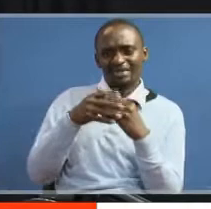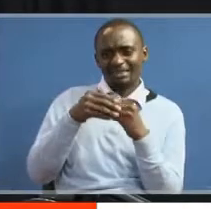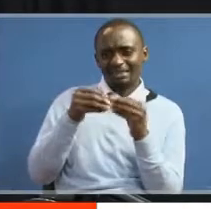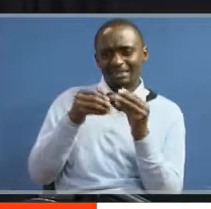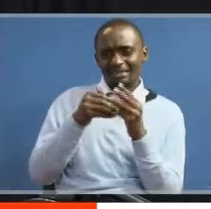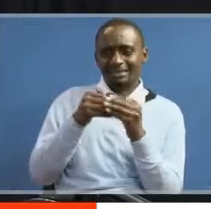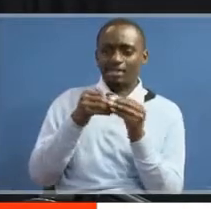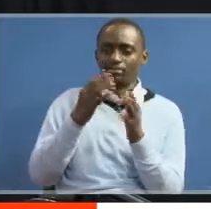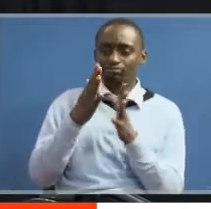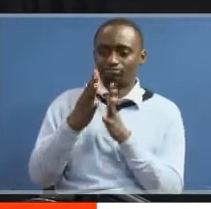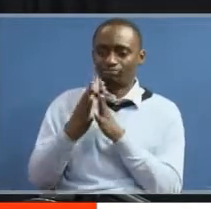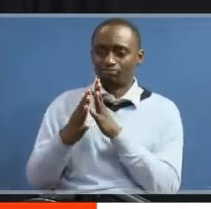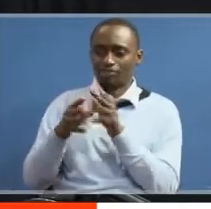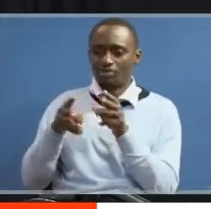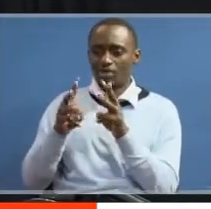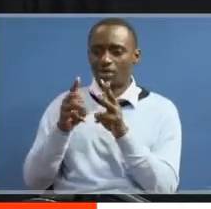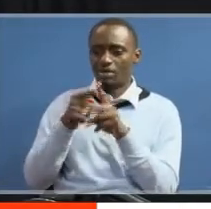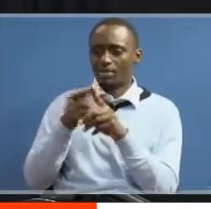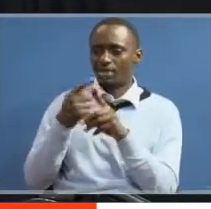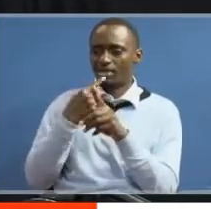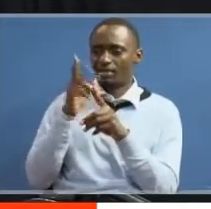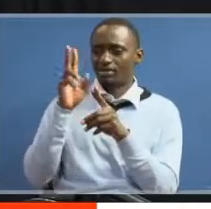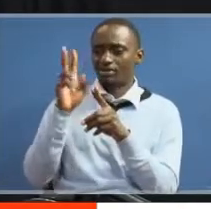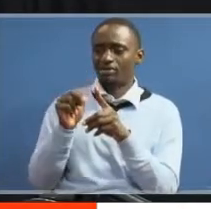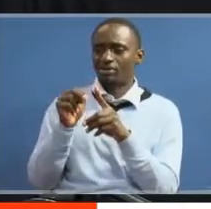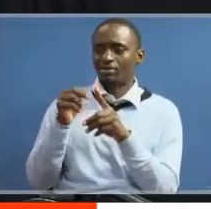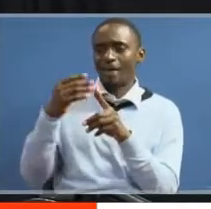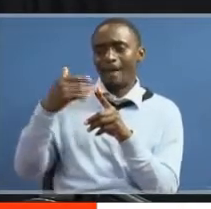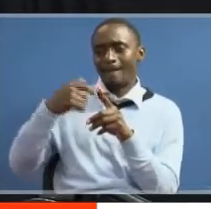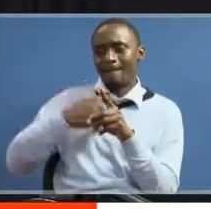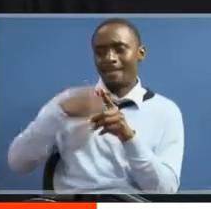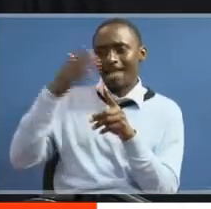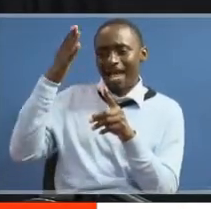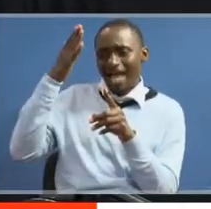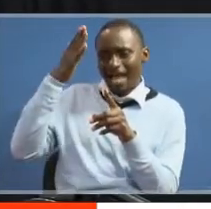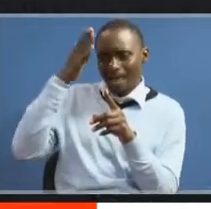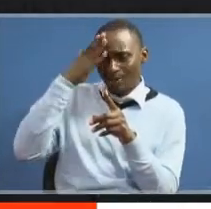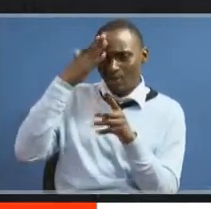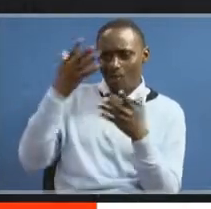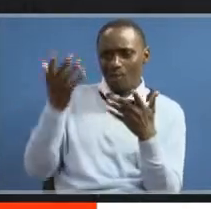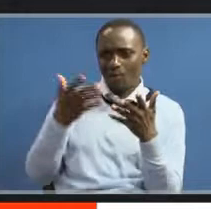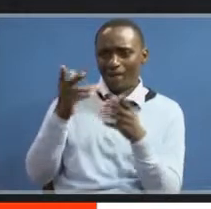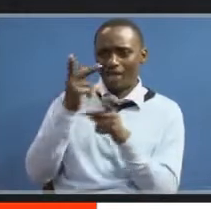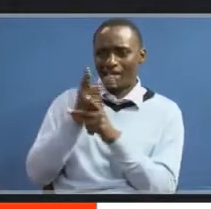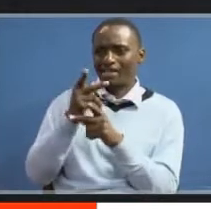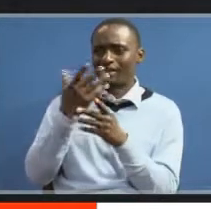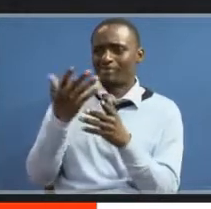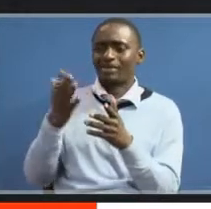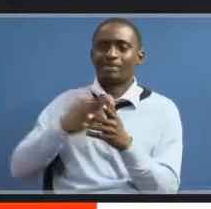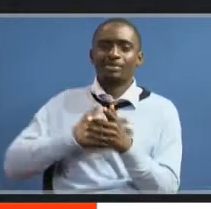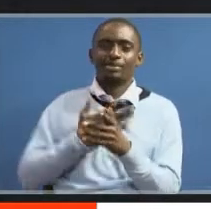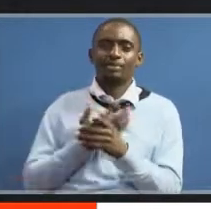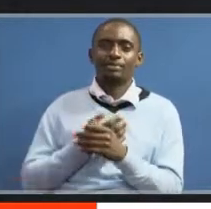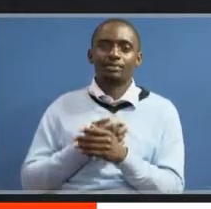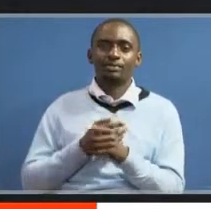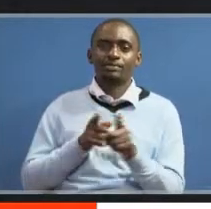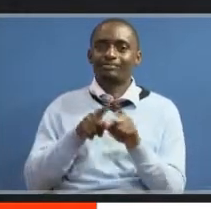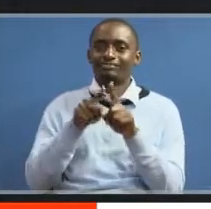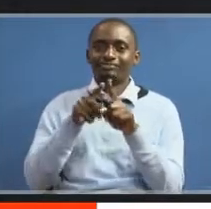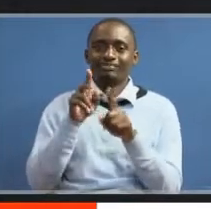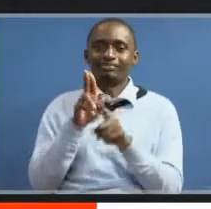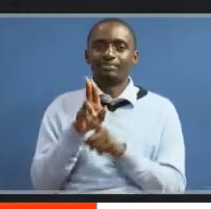way. But he said, no, I know where my things are. Leave them where they are. As Kenyatta